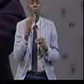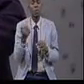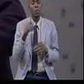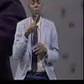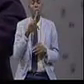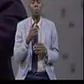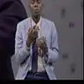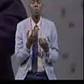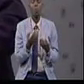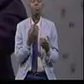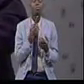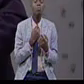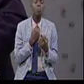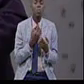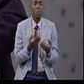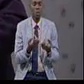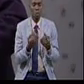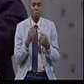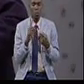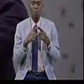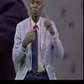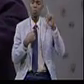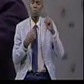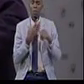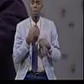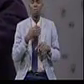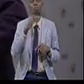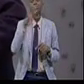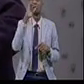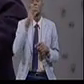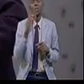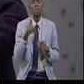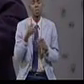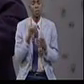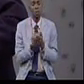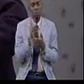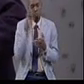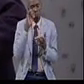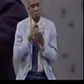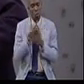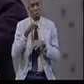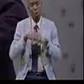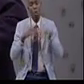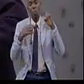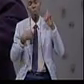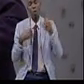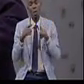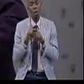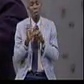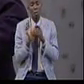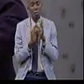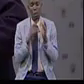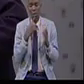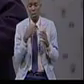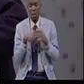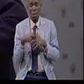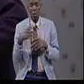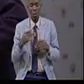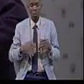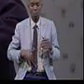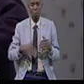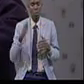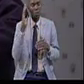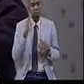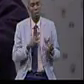and drink. He that believeth on me, as the scripture has said, out of his belly shall flow rivers of living